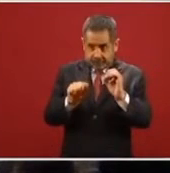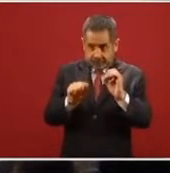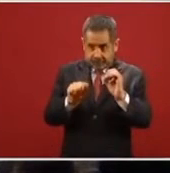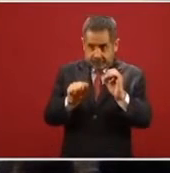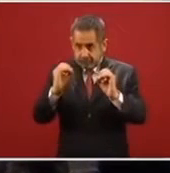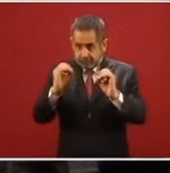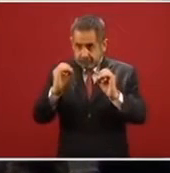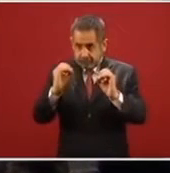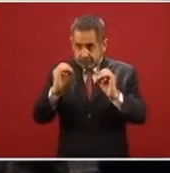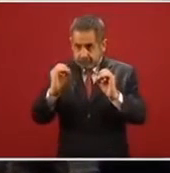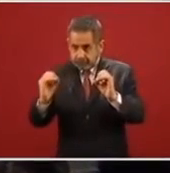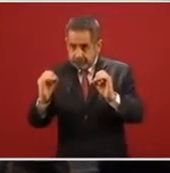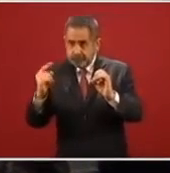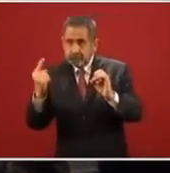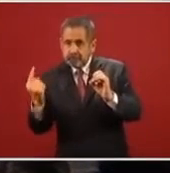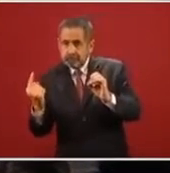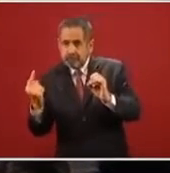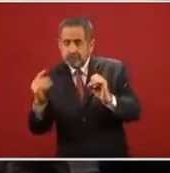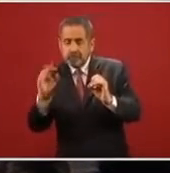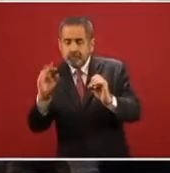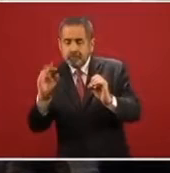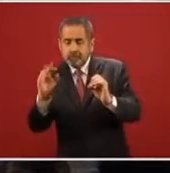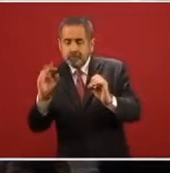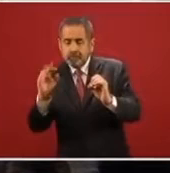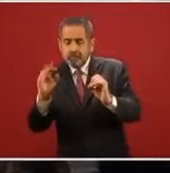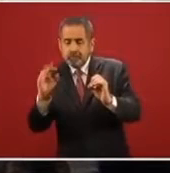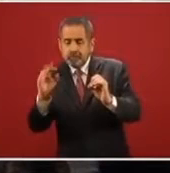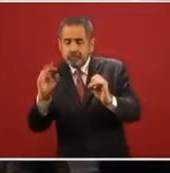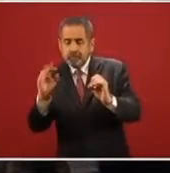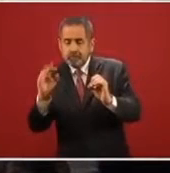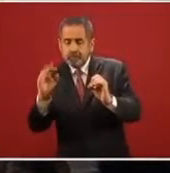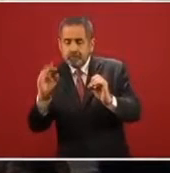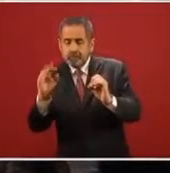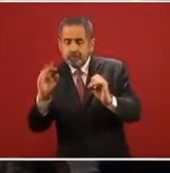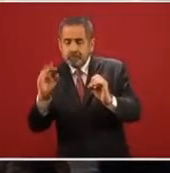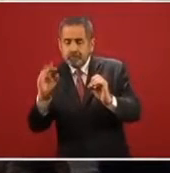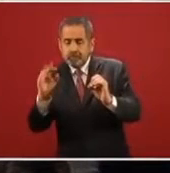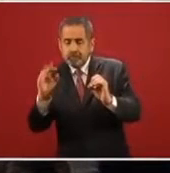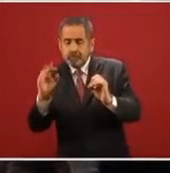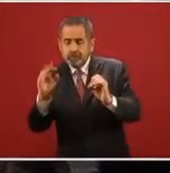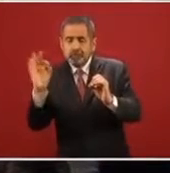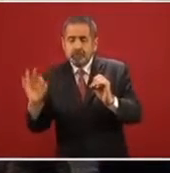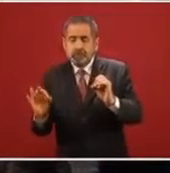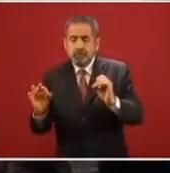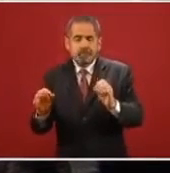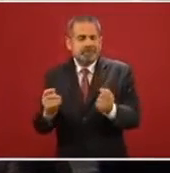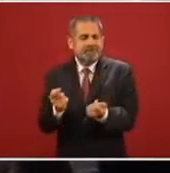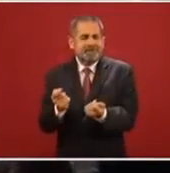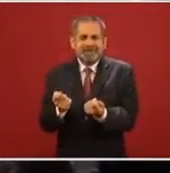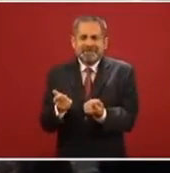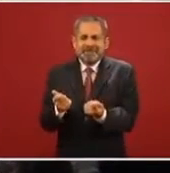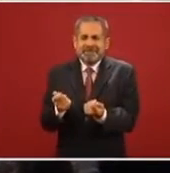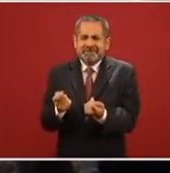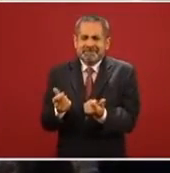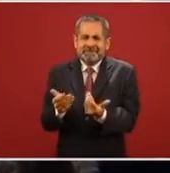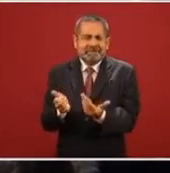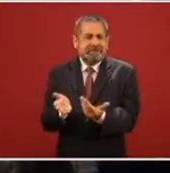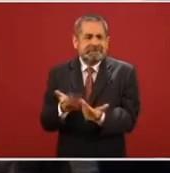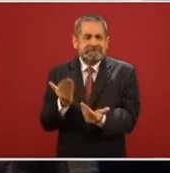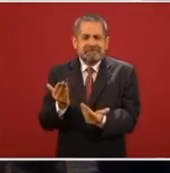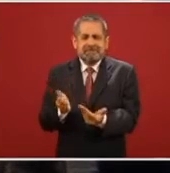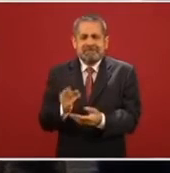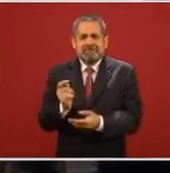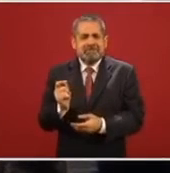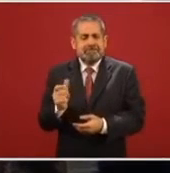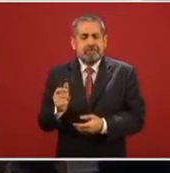0.001% de la población del país. of the population of that country. Y esto no quiere